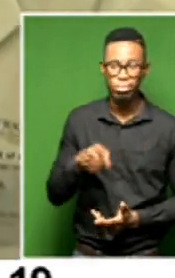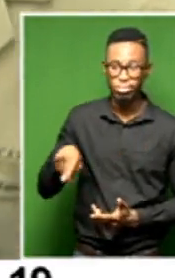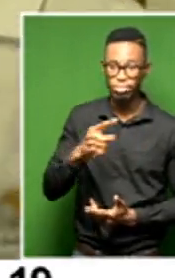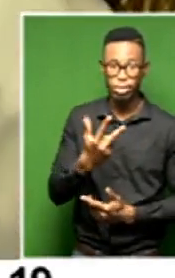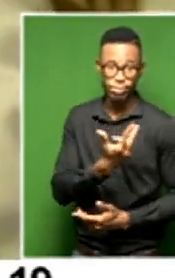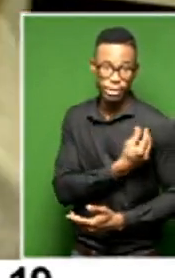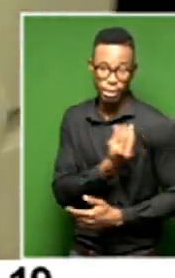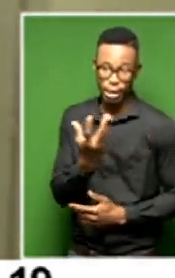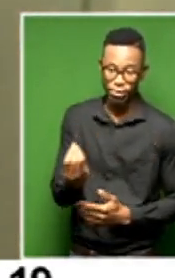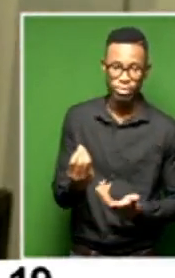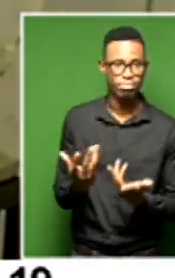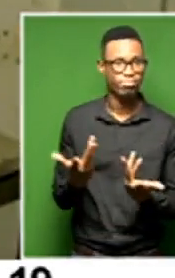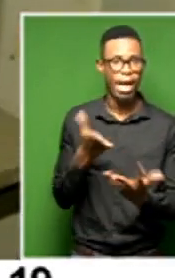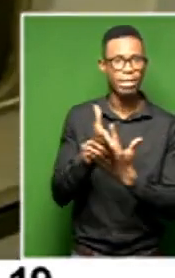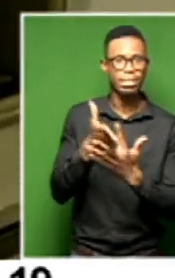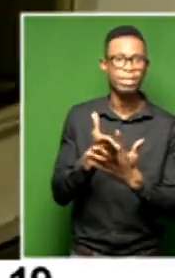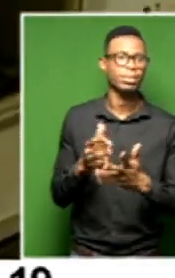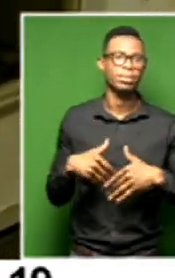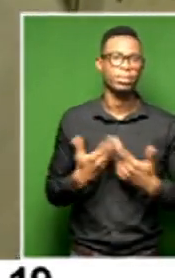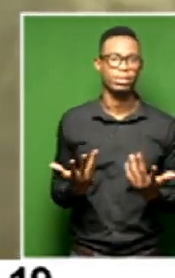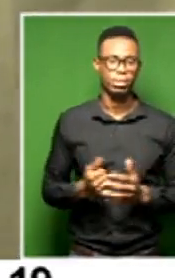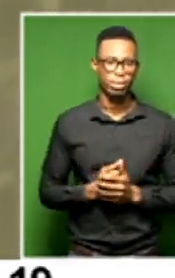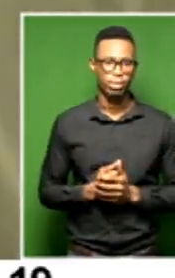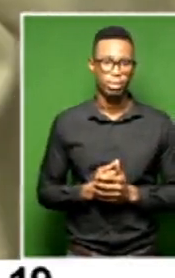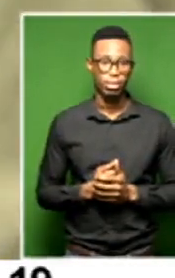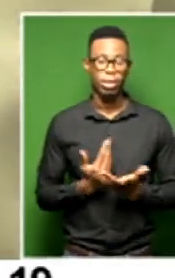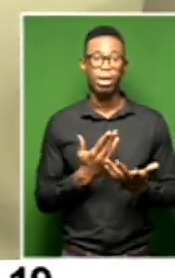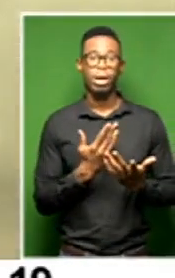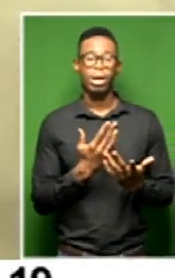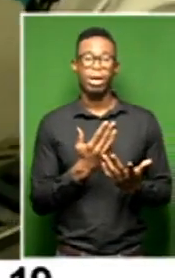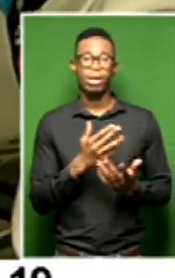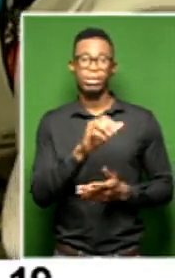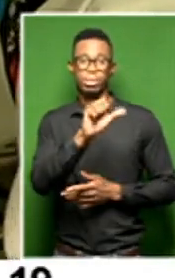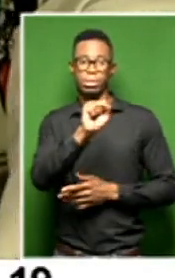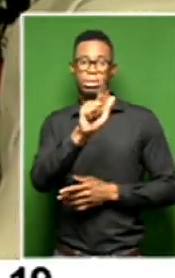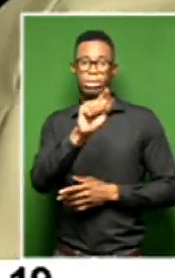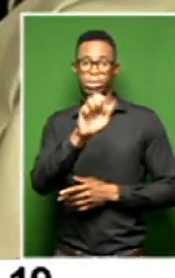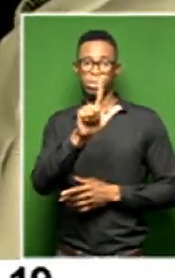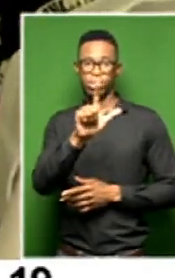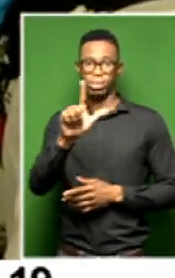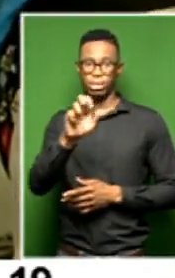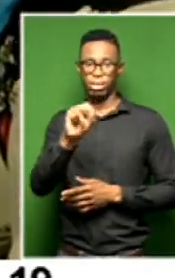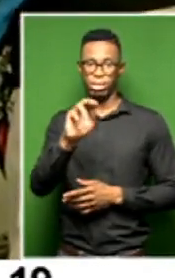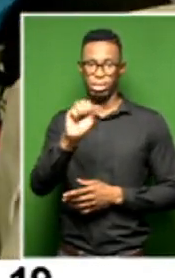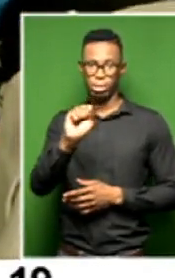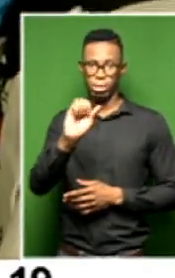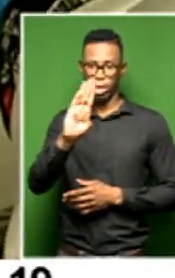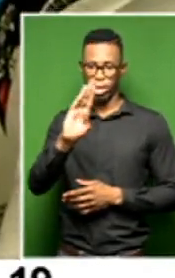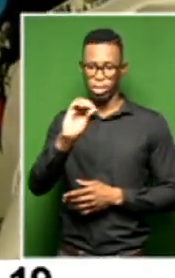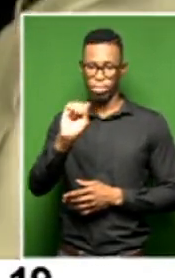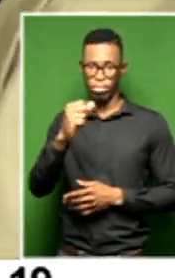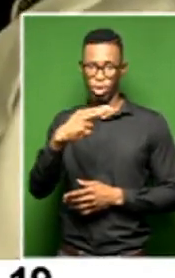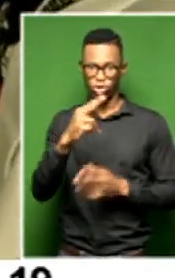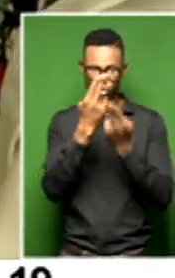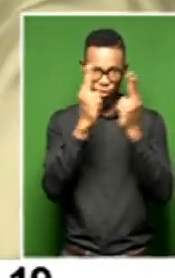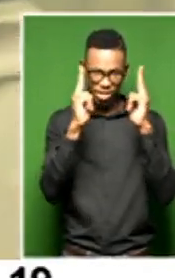the Stellenbosch University has also developed a world-class facility to conduct genome sequencing to